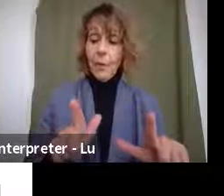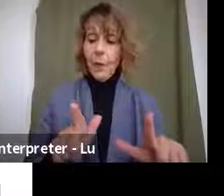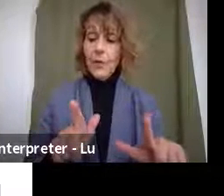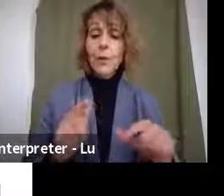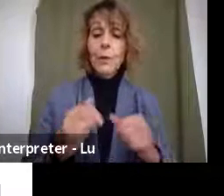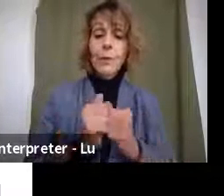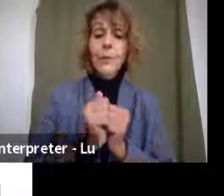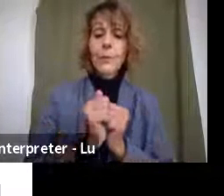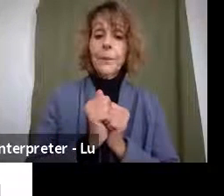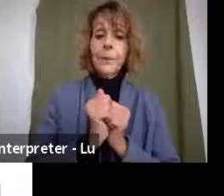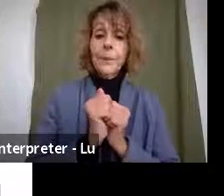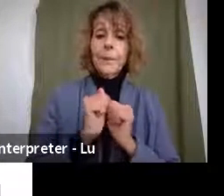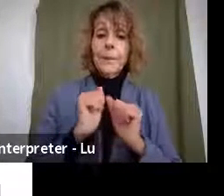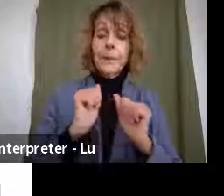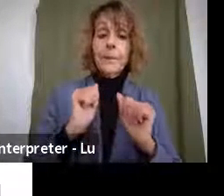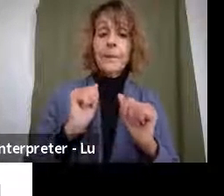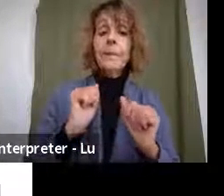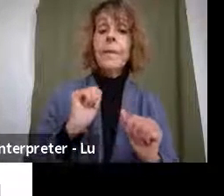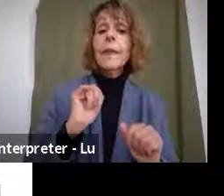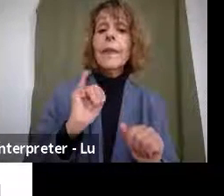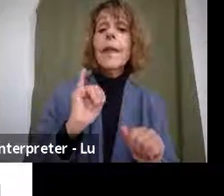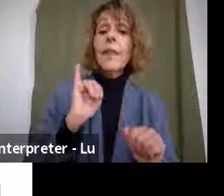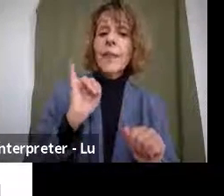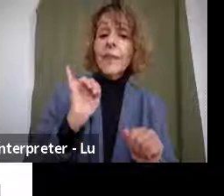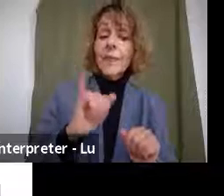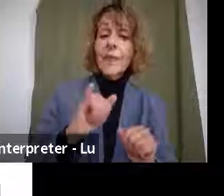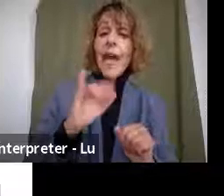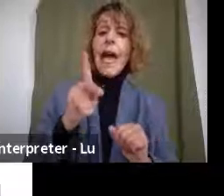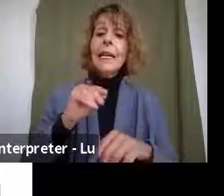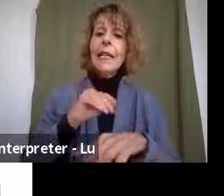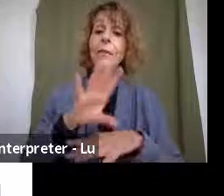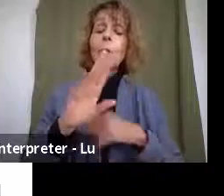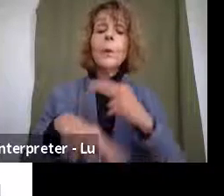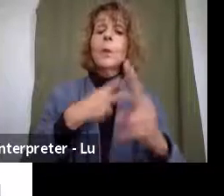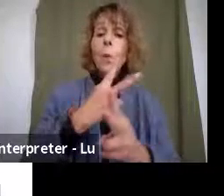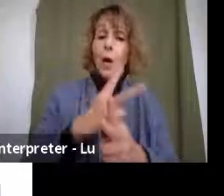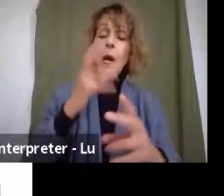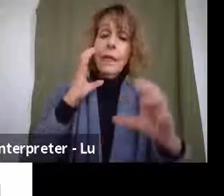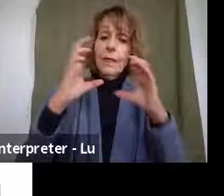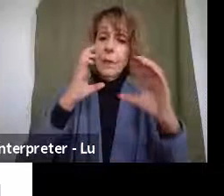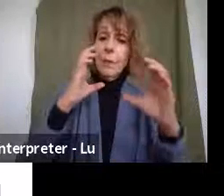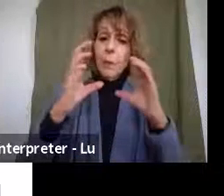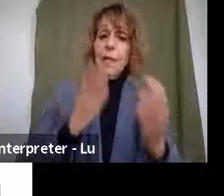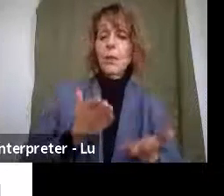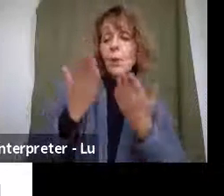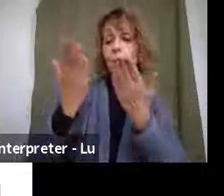service that you provide that will be most effective for the person.